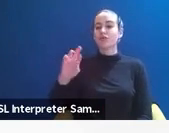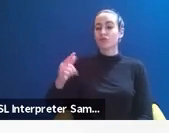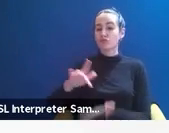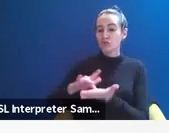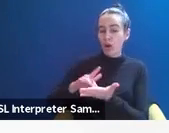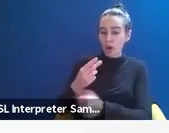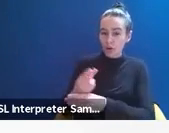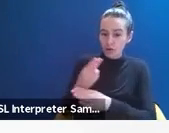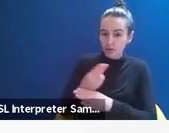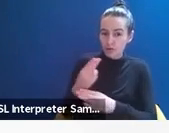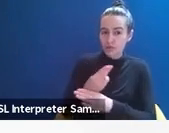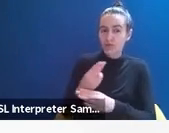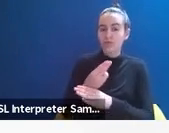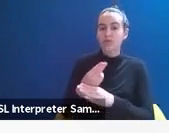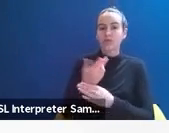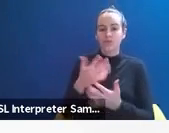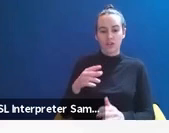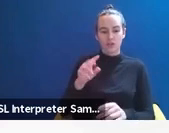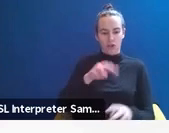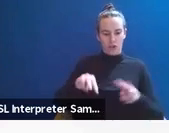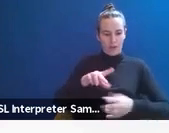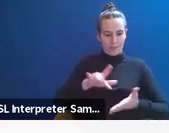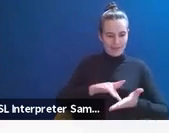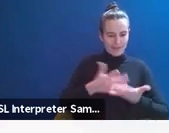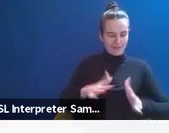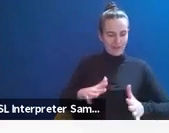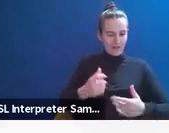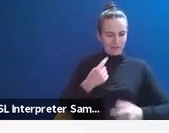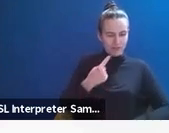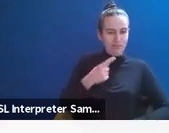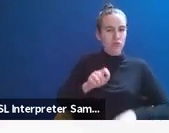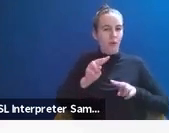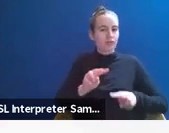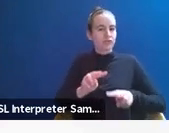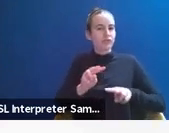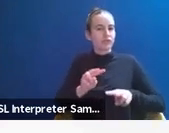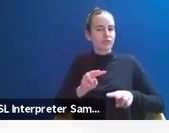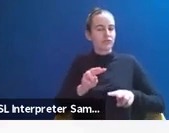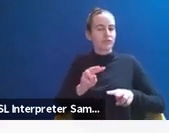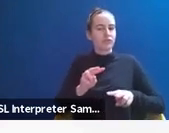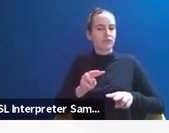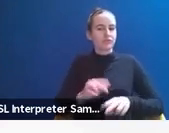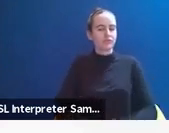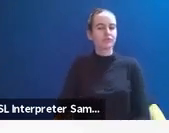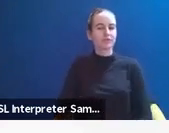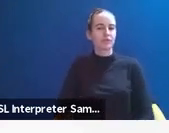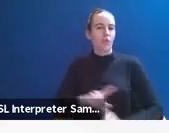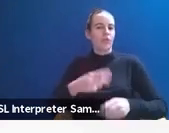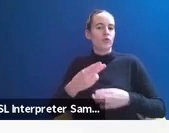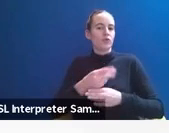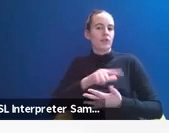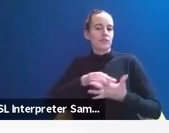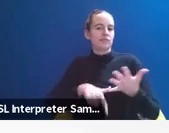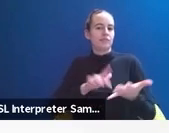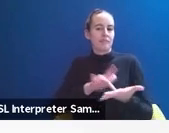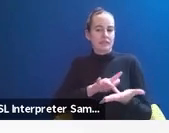chemotherapies, even furosemide, particularly if it's delivered intravenously, they should be monitored over time while they're on those drugs. Now, I